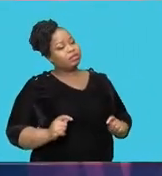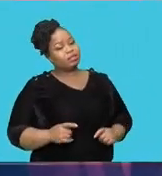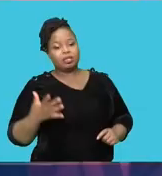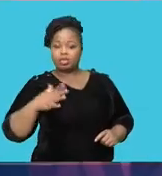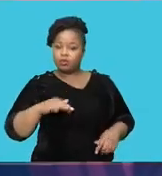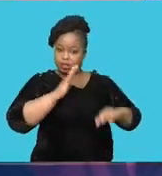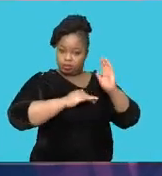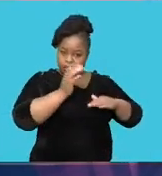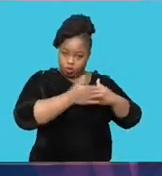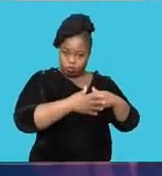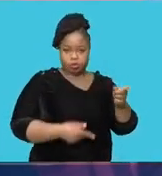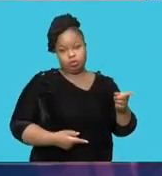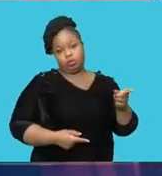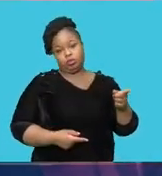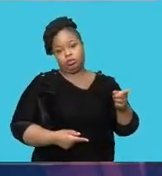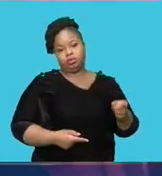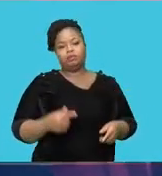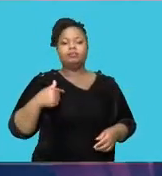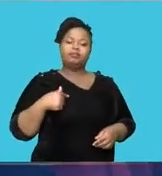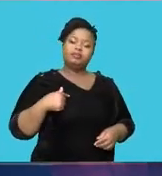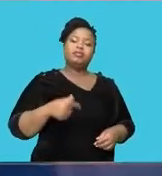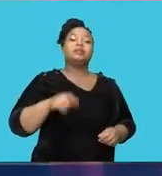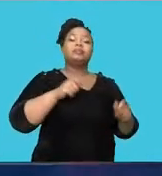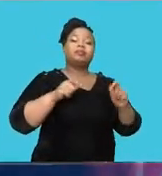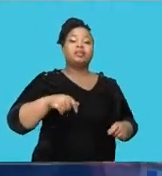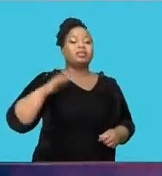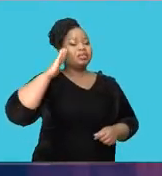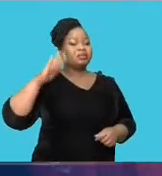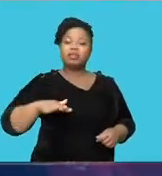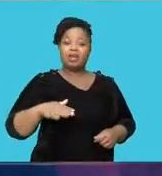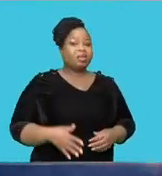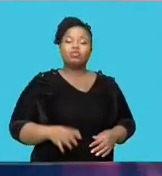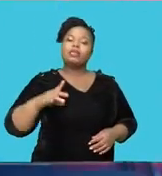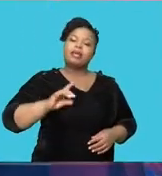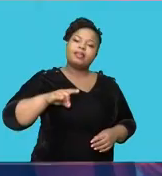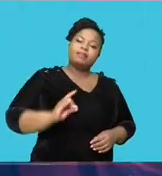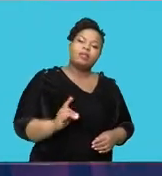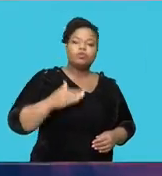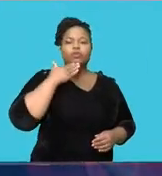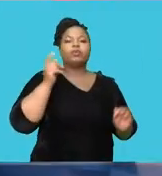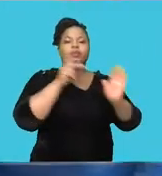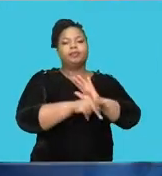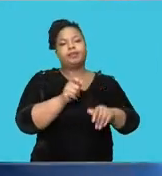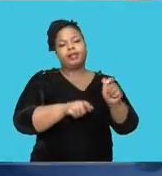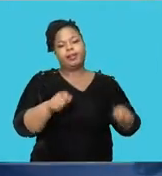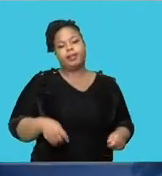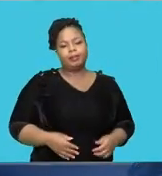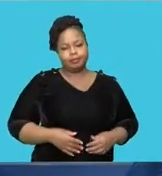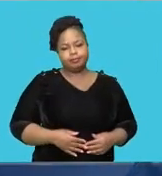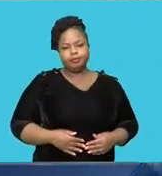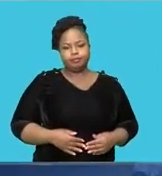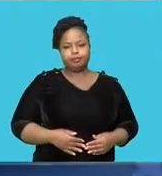building closed. Akuhlale abantu lana, kuhlala ilwana ezibulala abantu basewadini. Peletsong